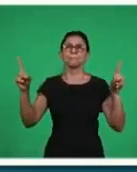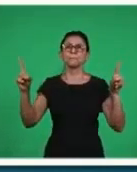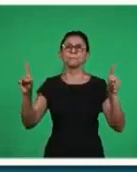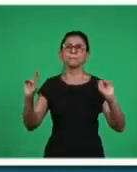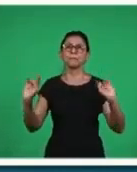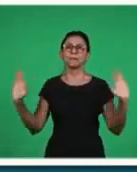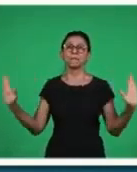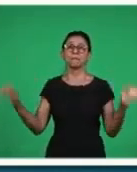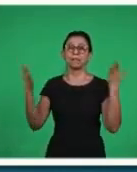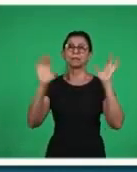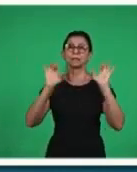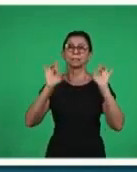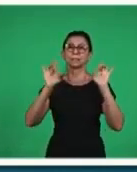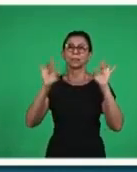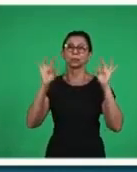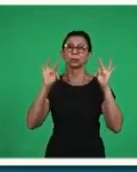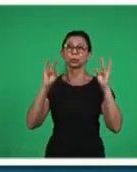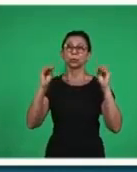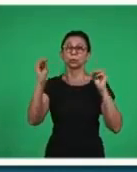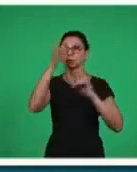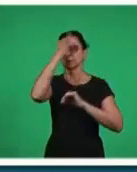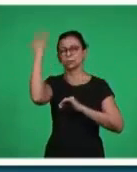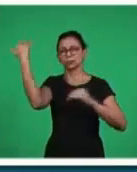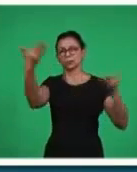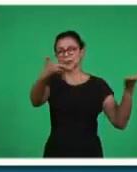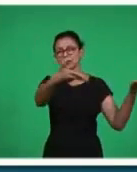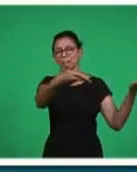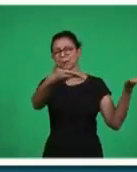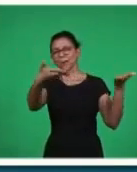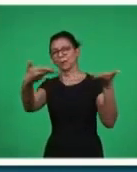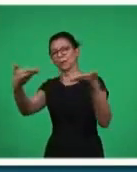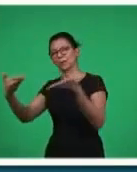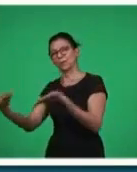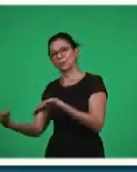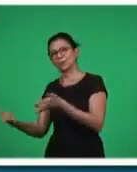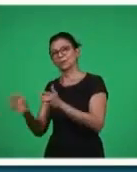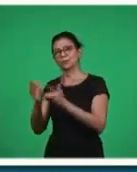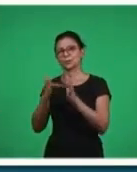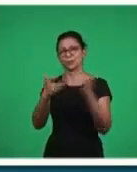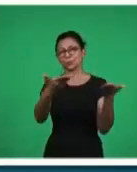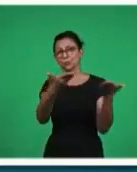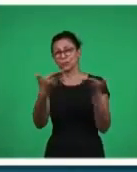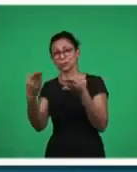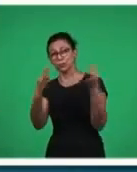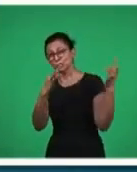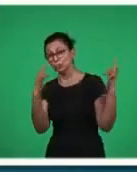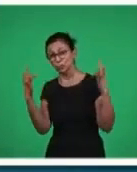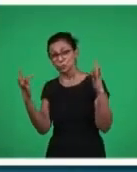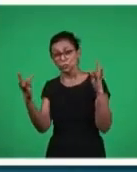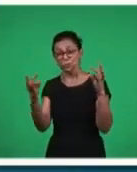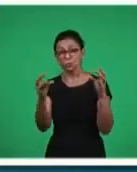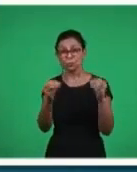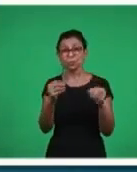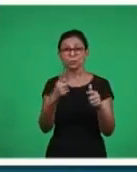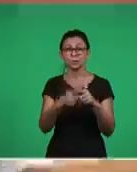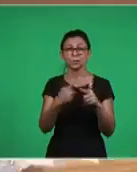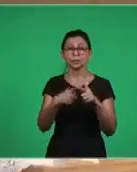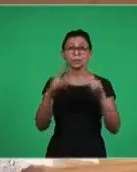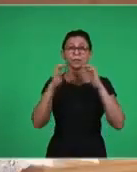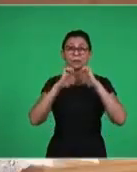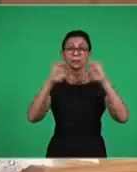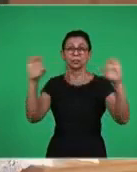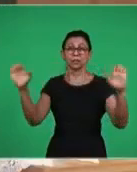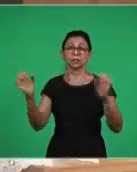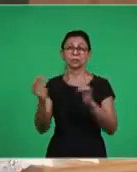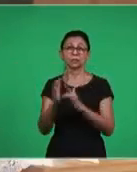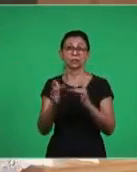supper, all are invited for this supper, and the Lord has invited many or invited all. Because the